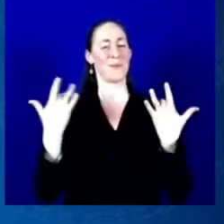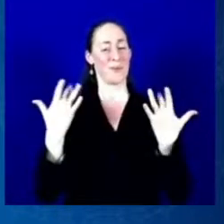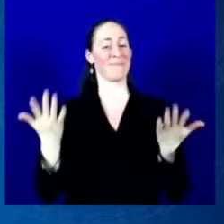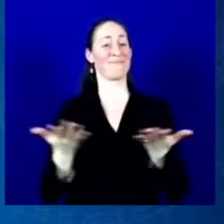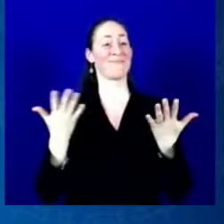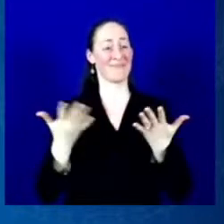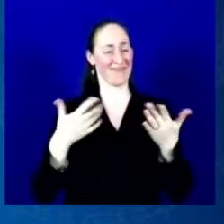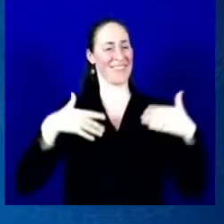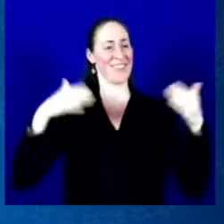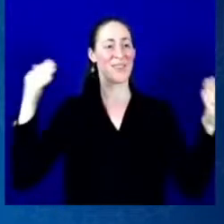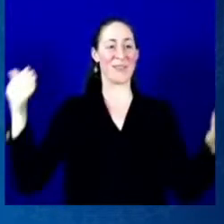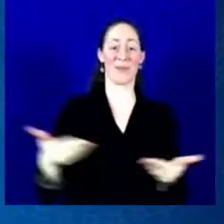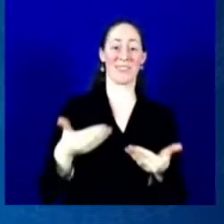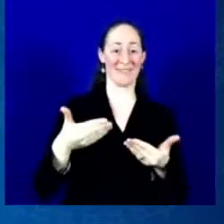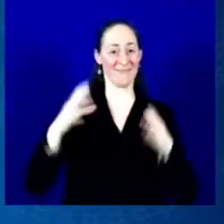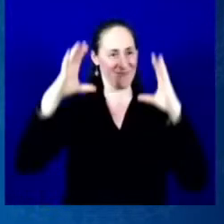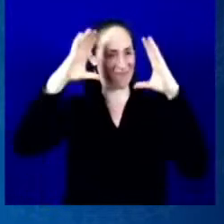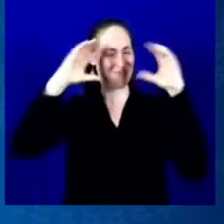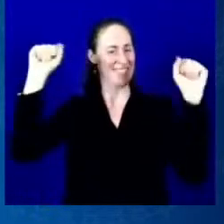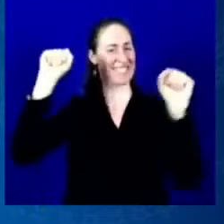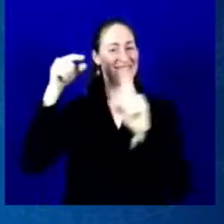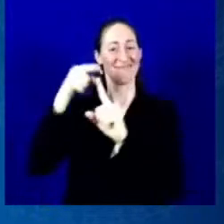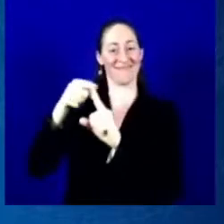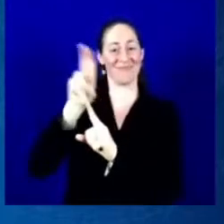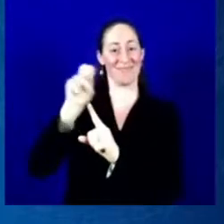President of the United States.